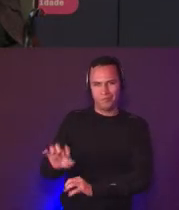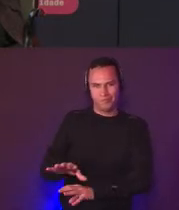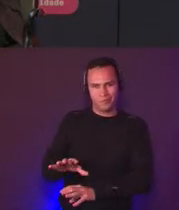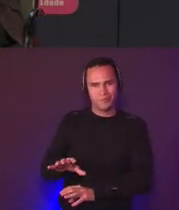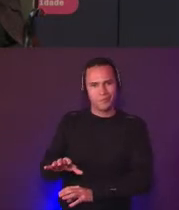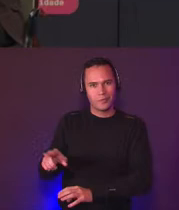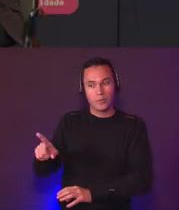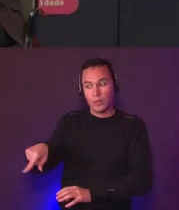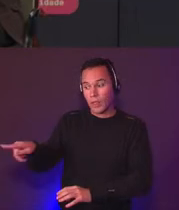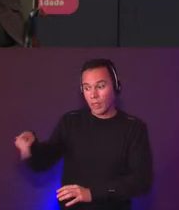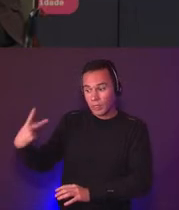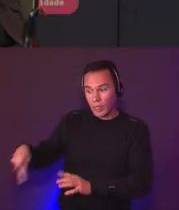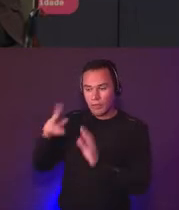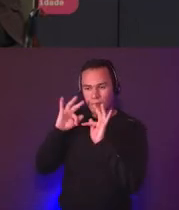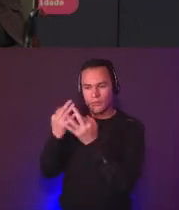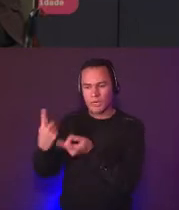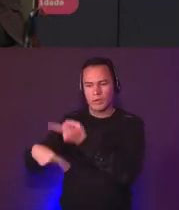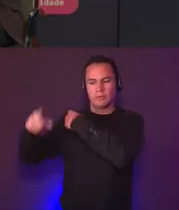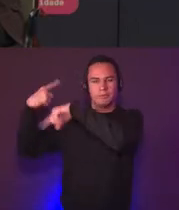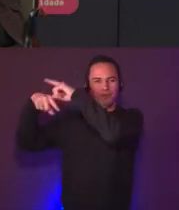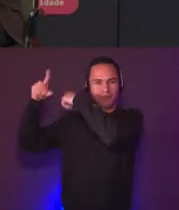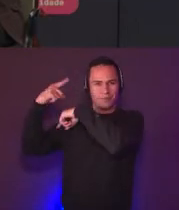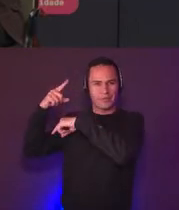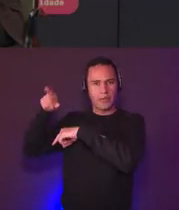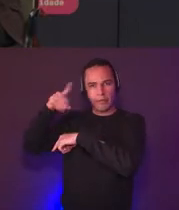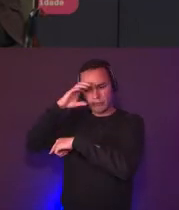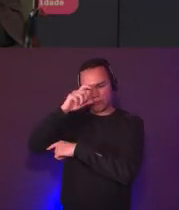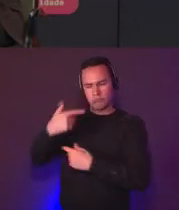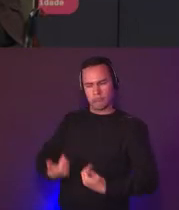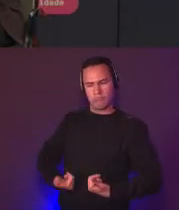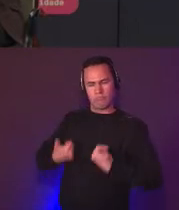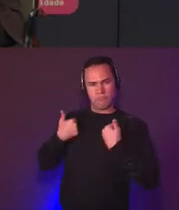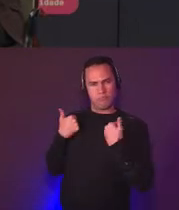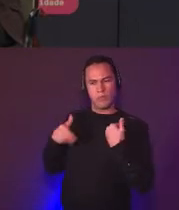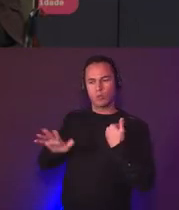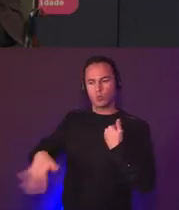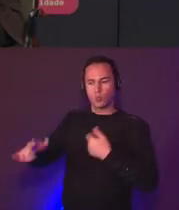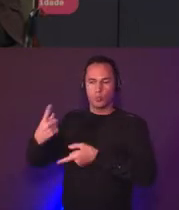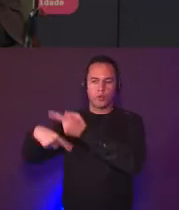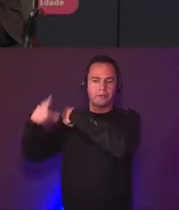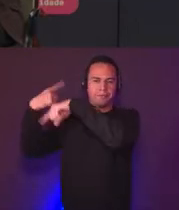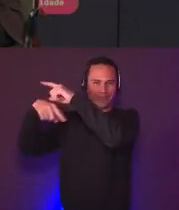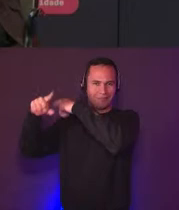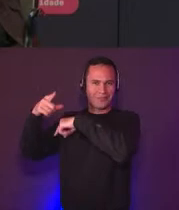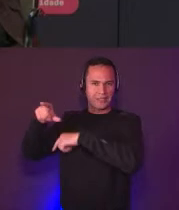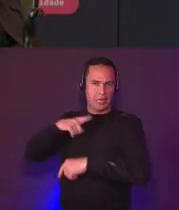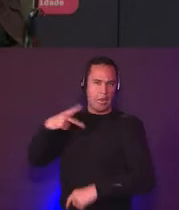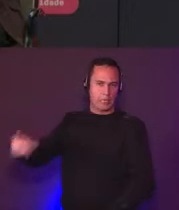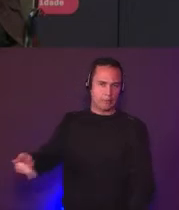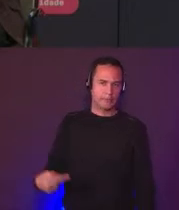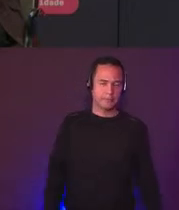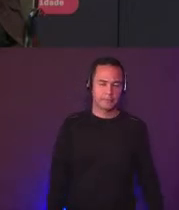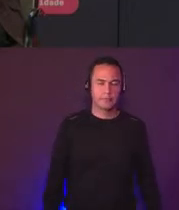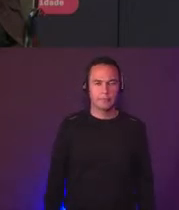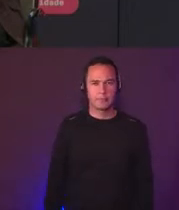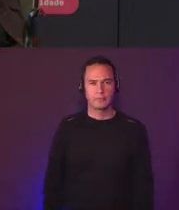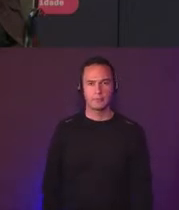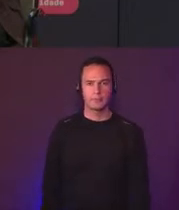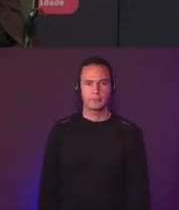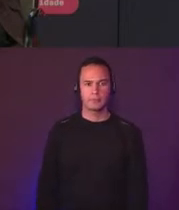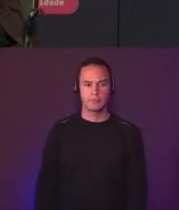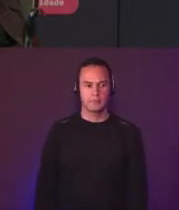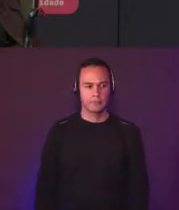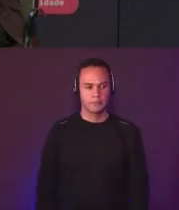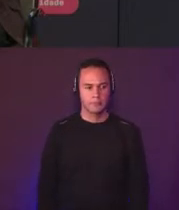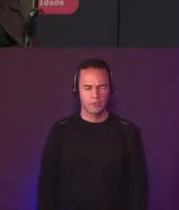be proud of their entire background. So it was just unimaginable for me to have instill in them that one part of their history